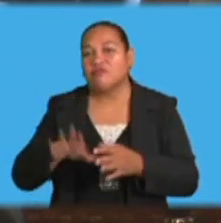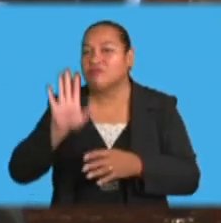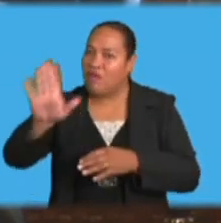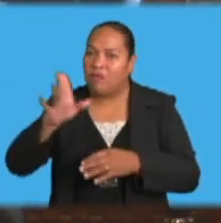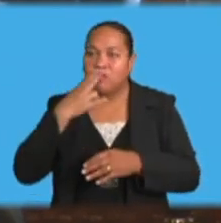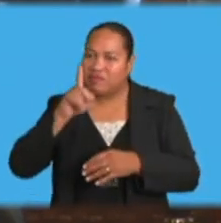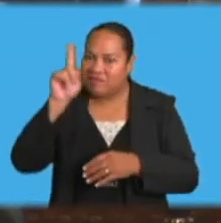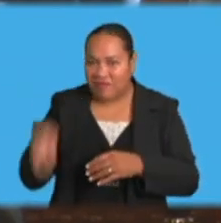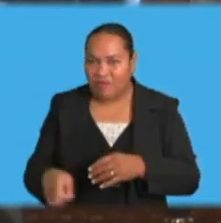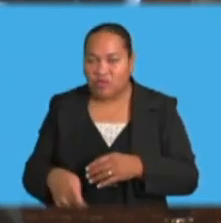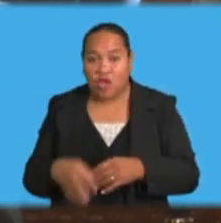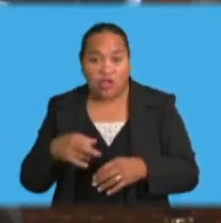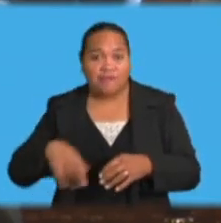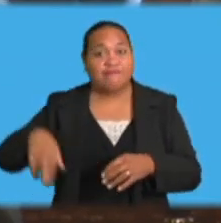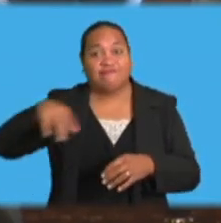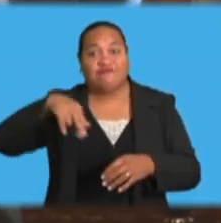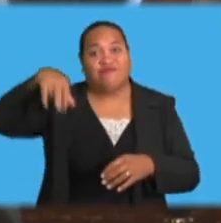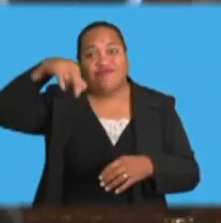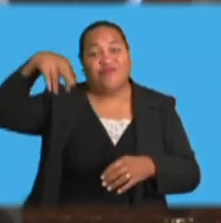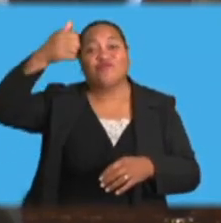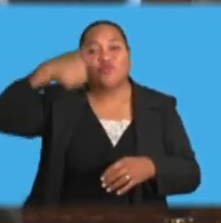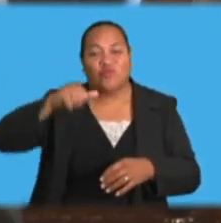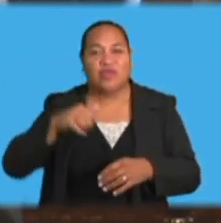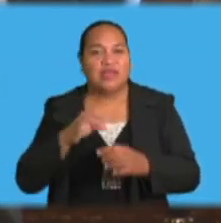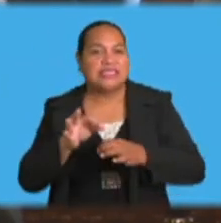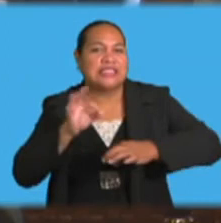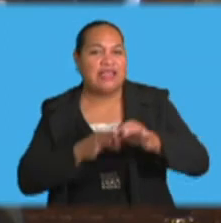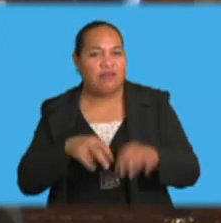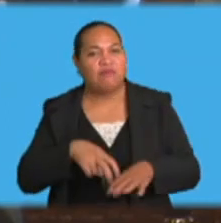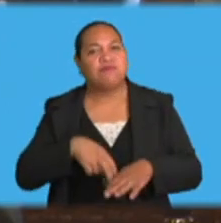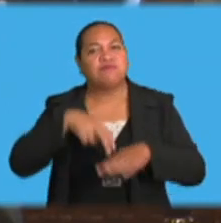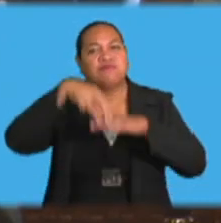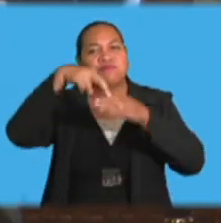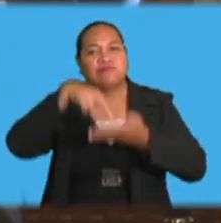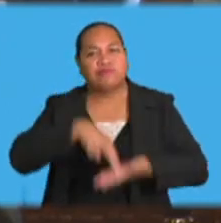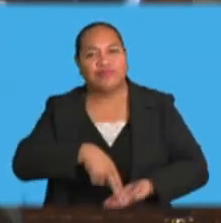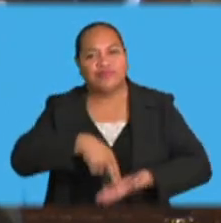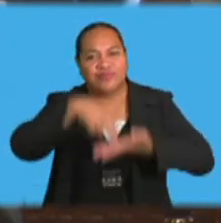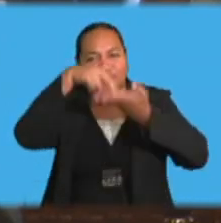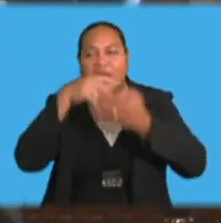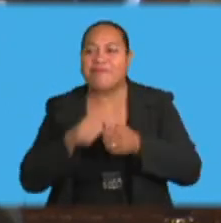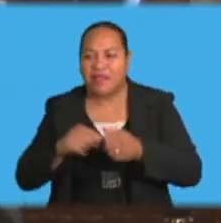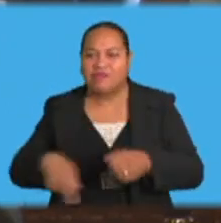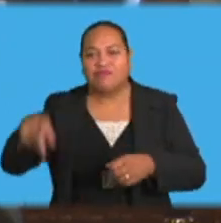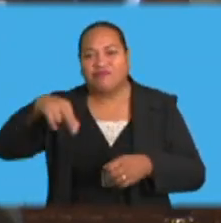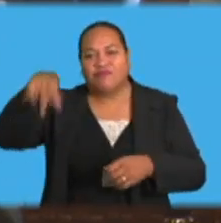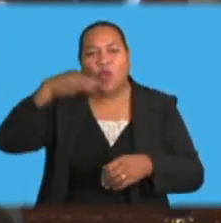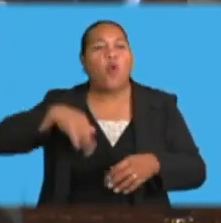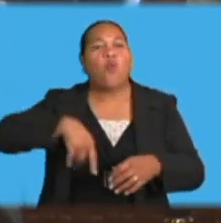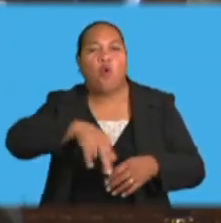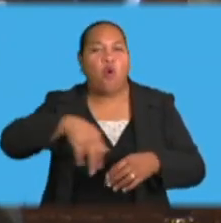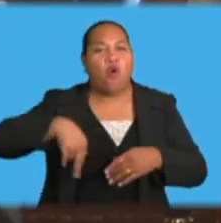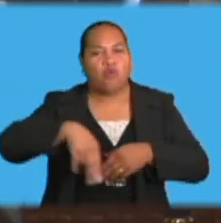the use of stairs as opposed to lifts, and walking or cycling to and from work has become even more common.